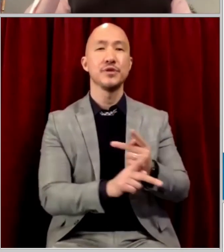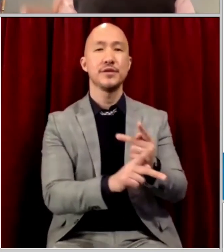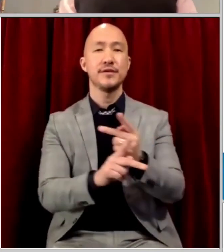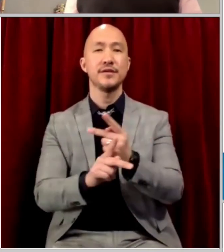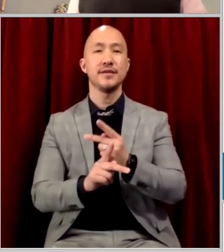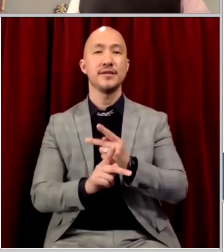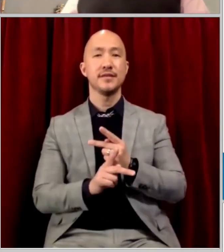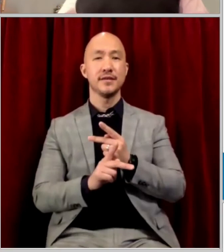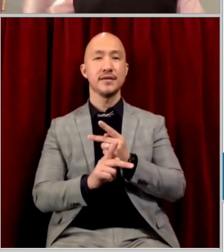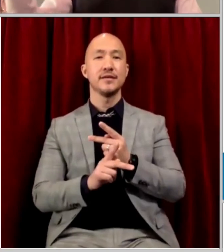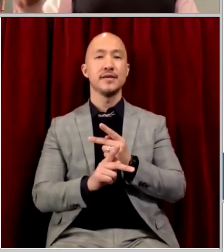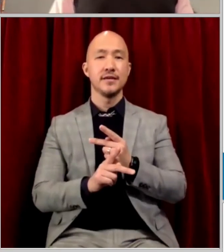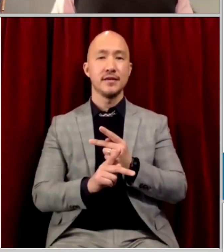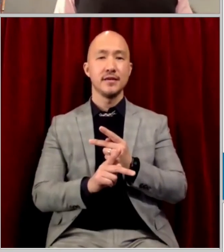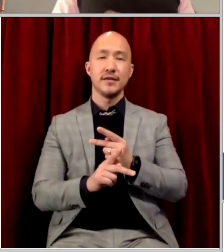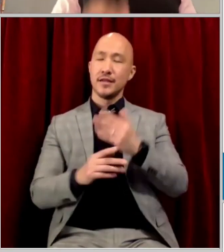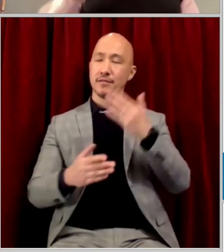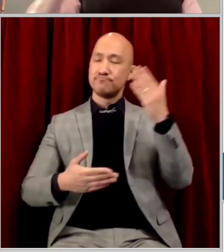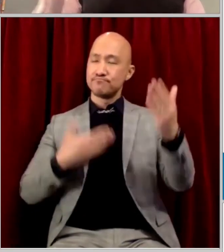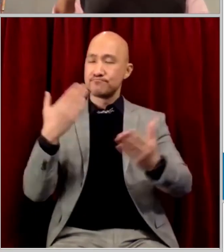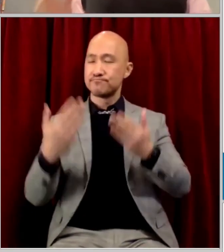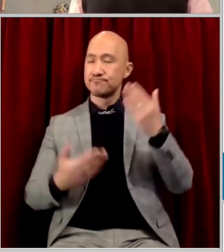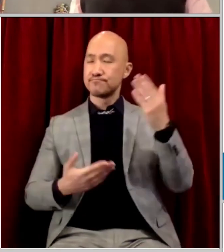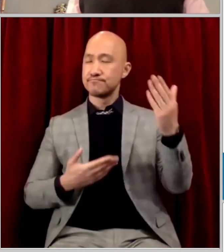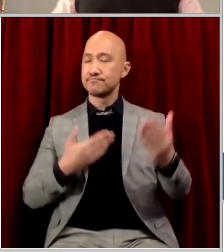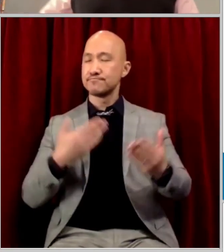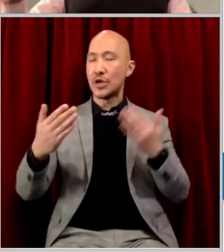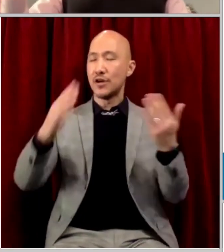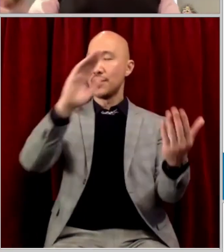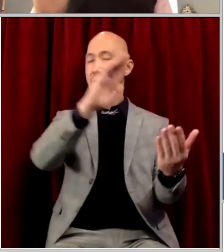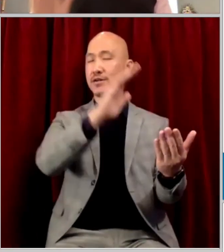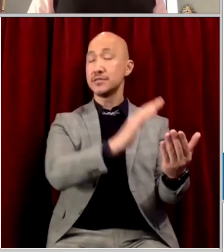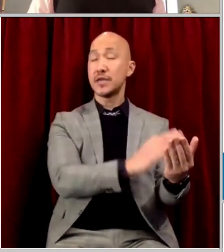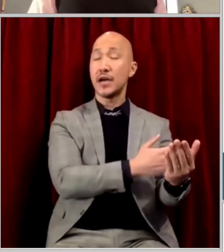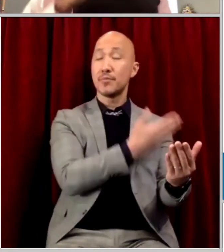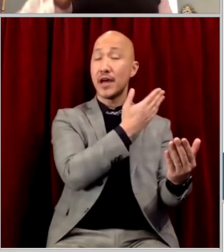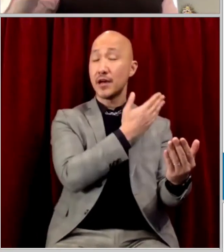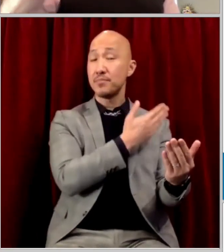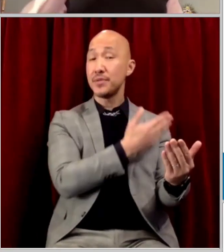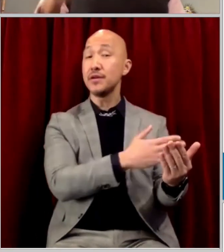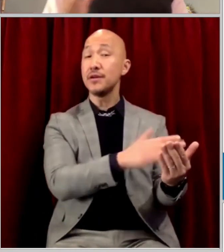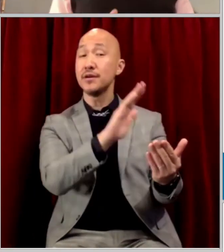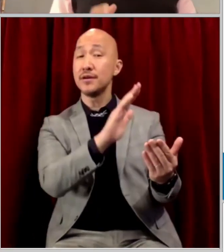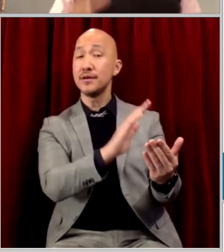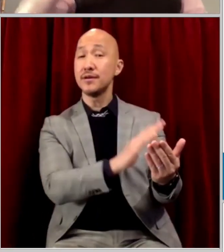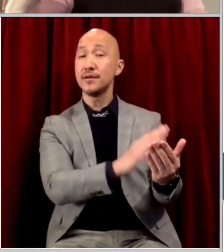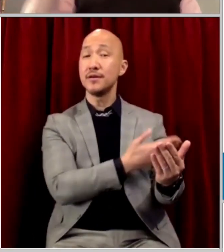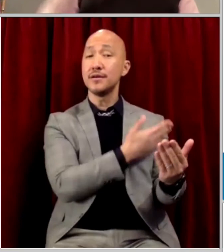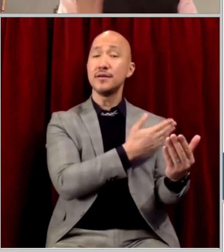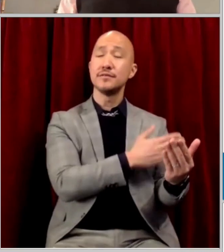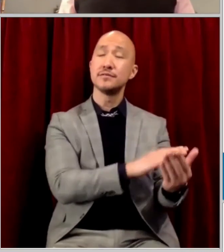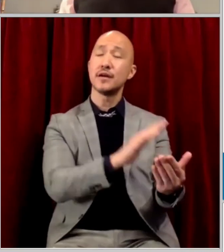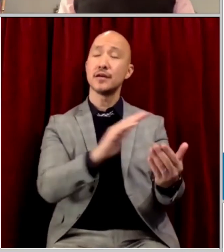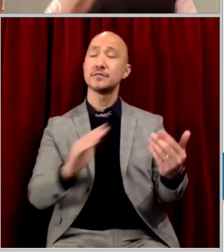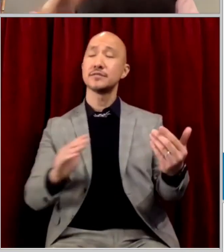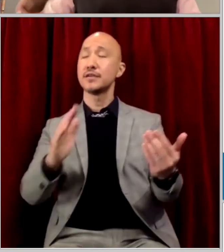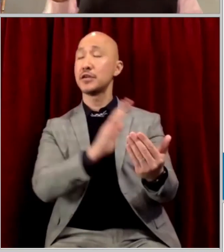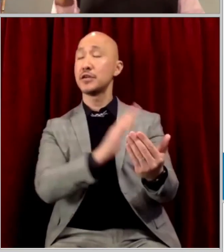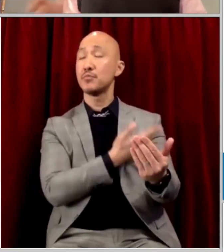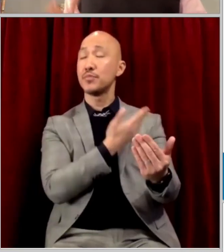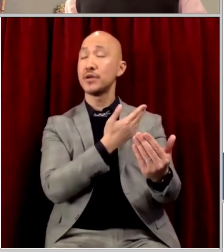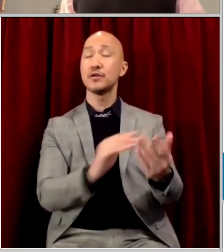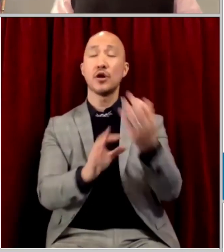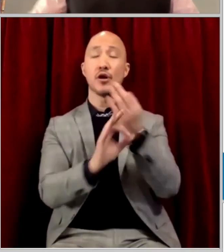me. So I sing because I'm happy, I'm happy. I